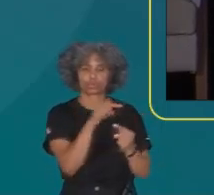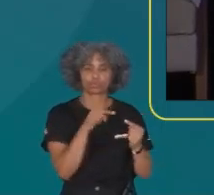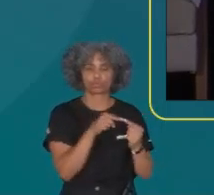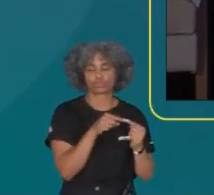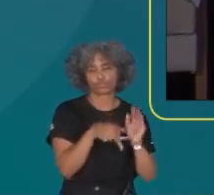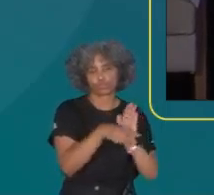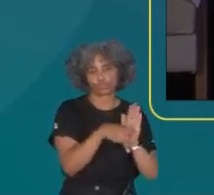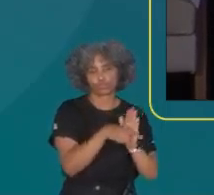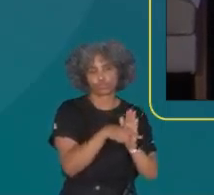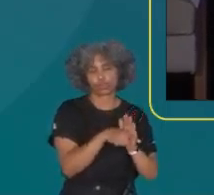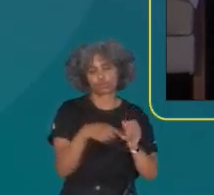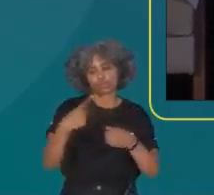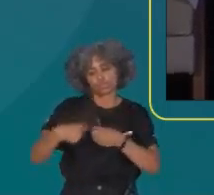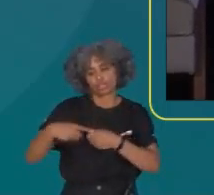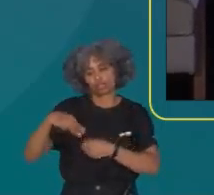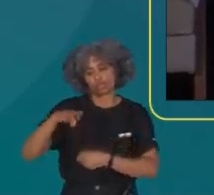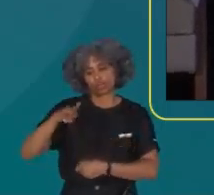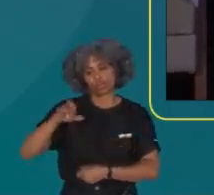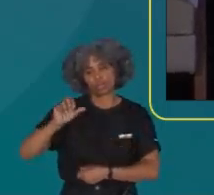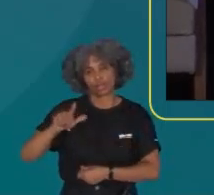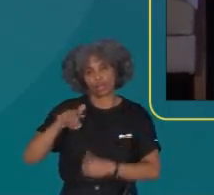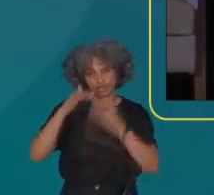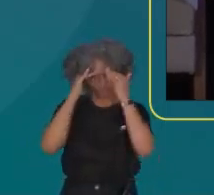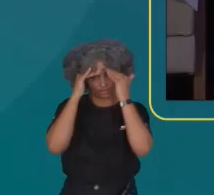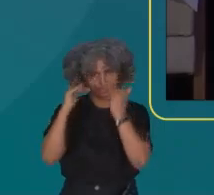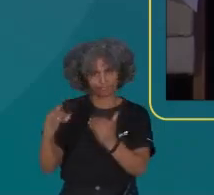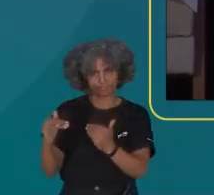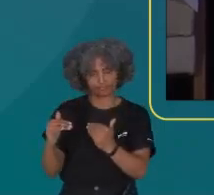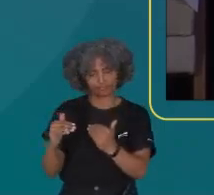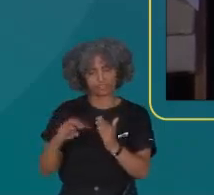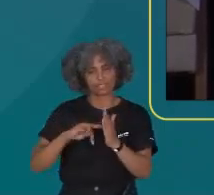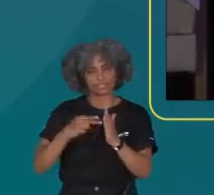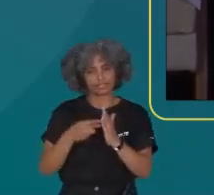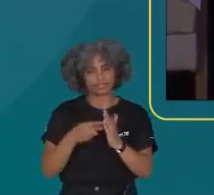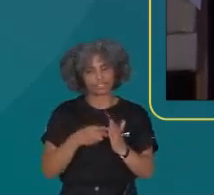really value these partnerships, and we believe that